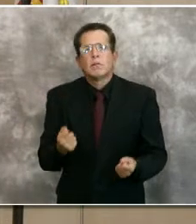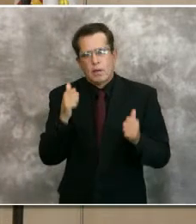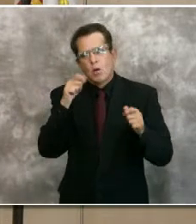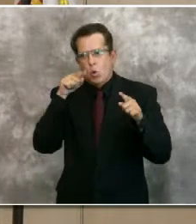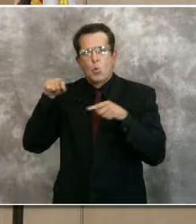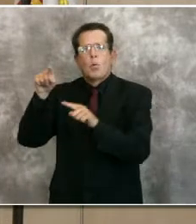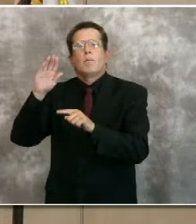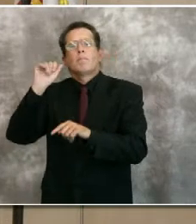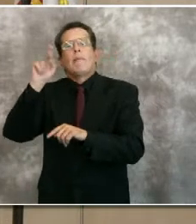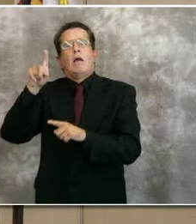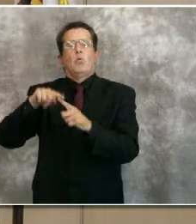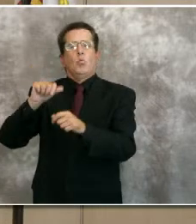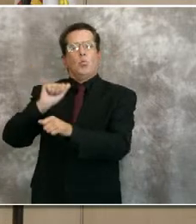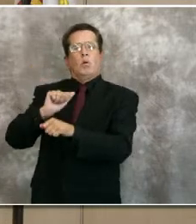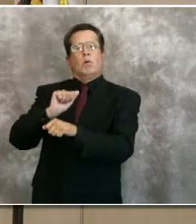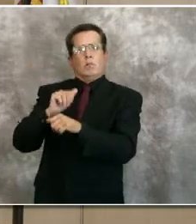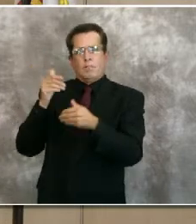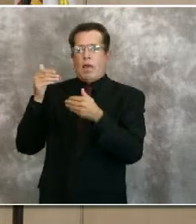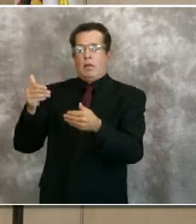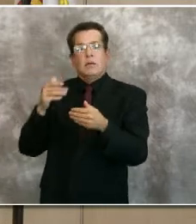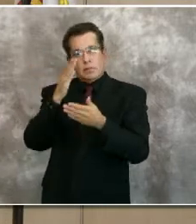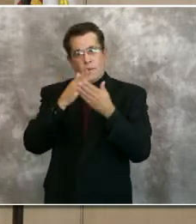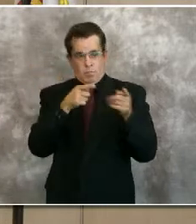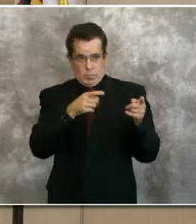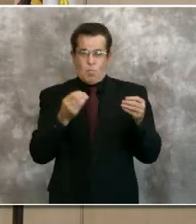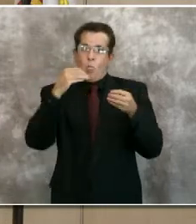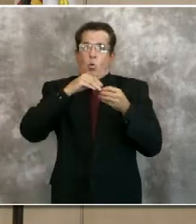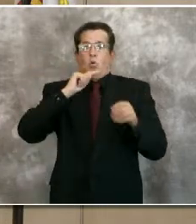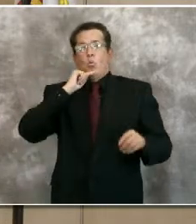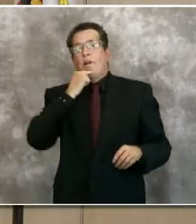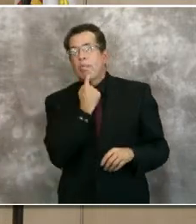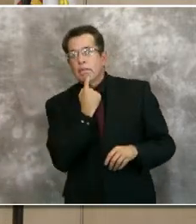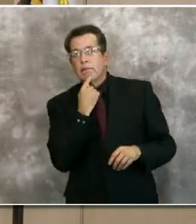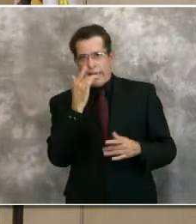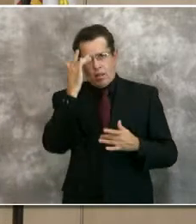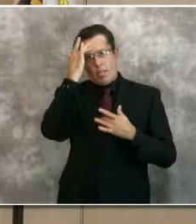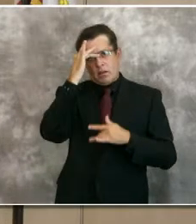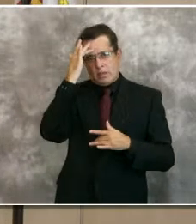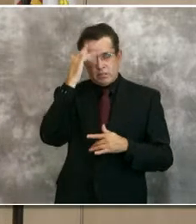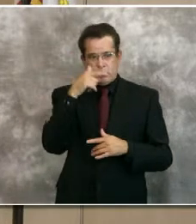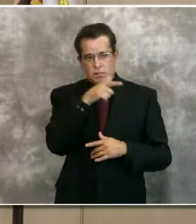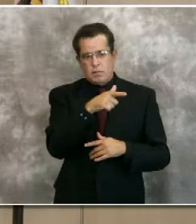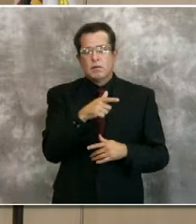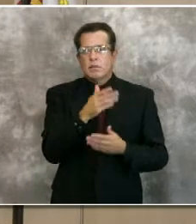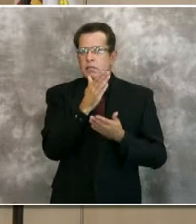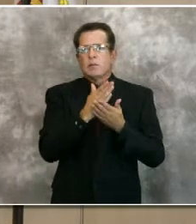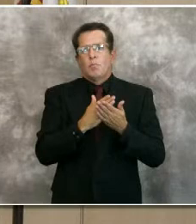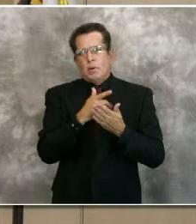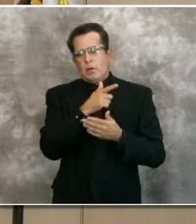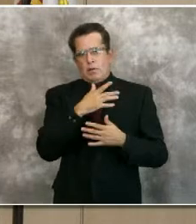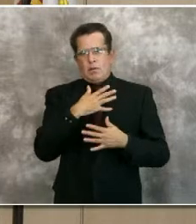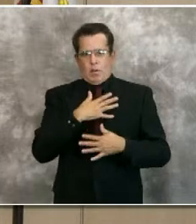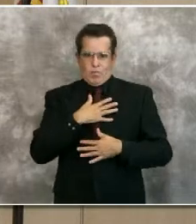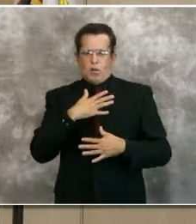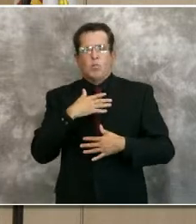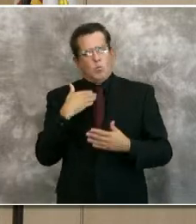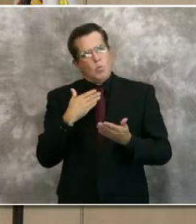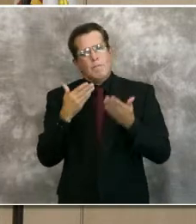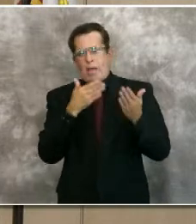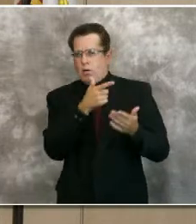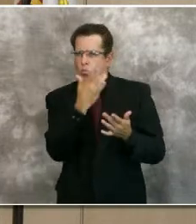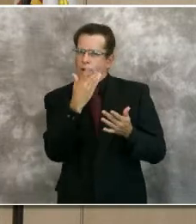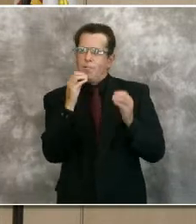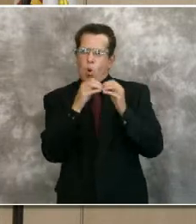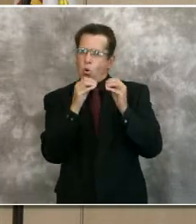have severe or critical illness are severely immunocompromised are recommended to